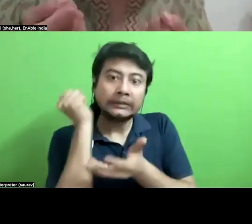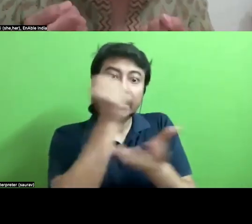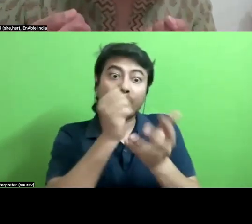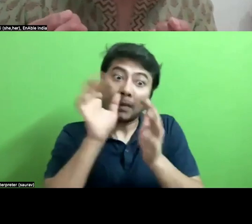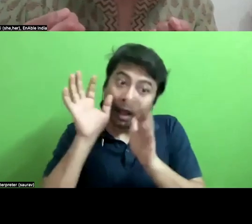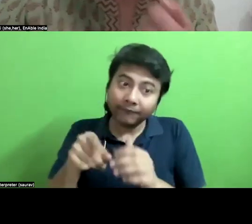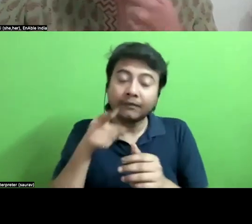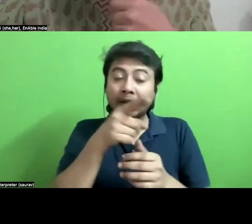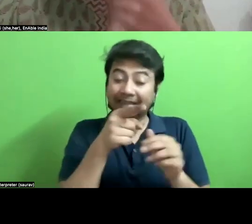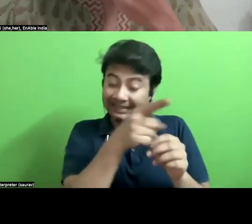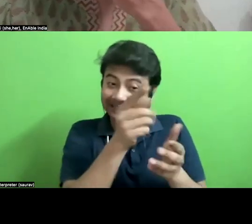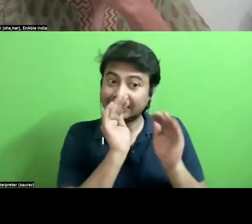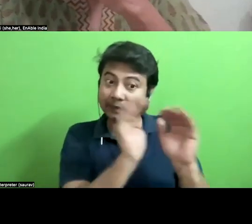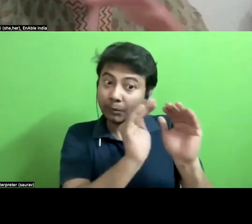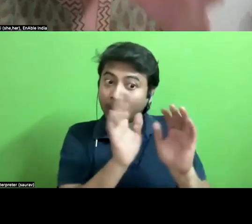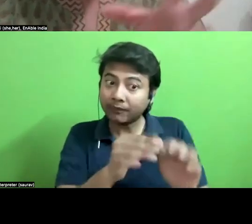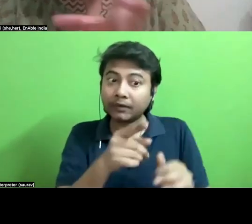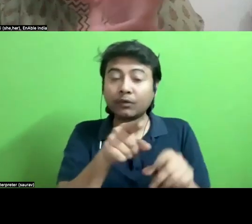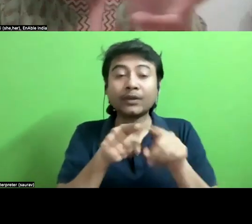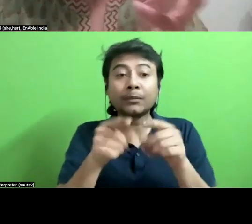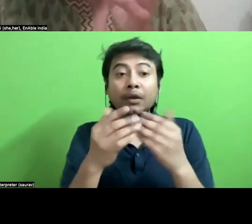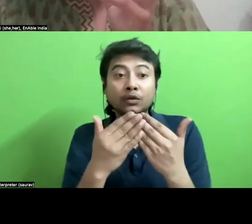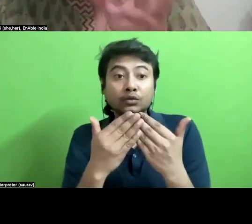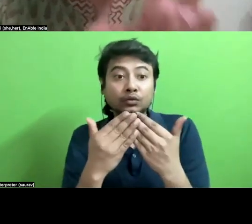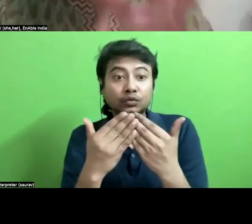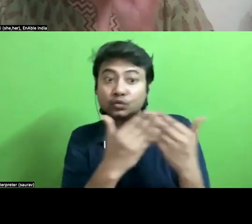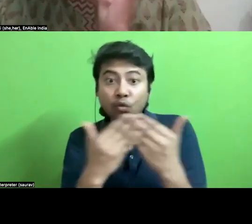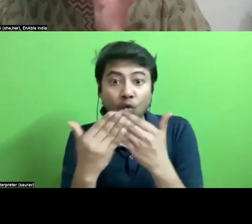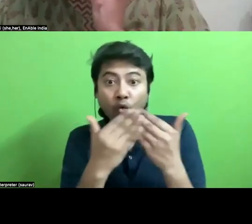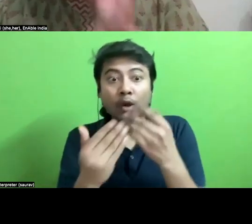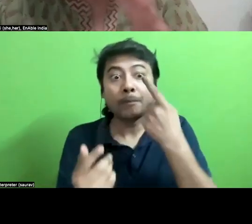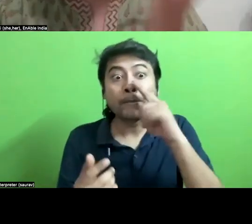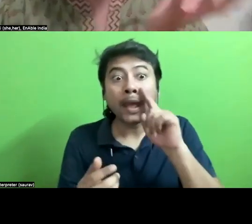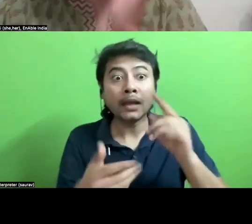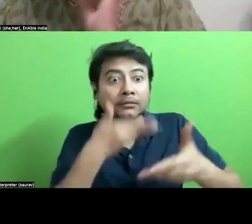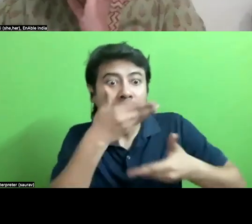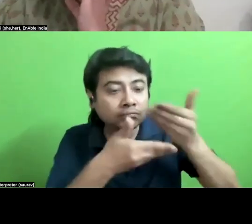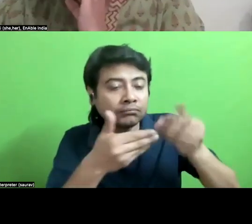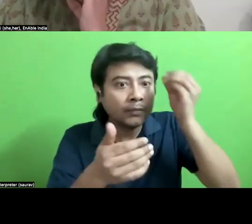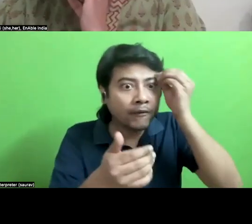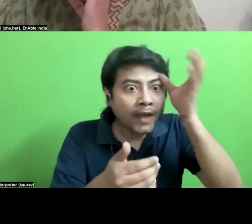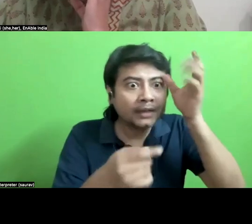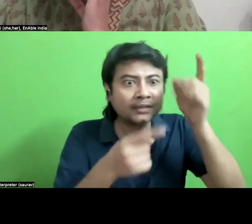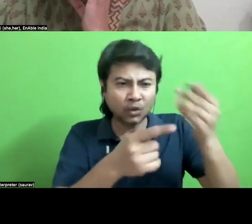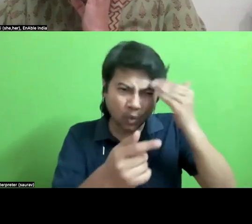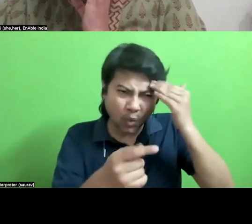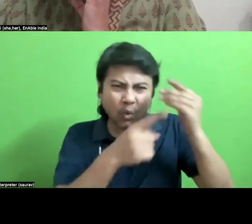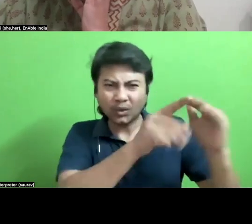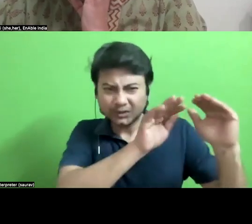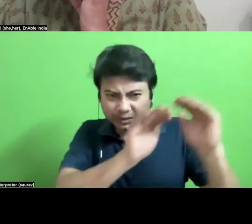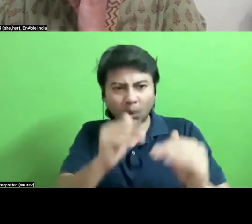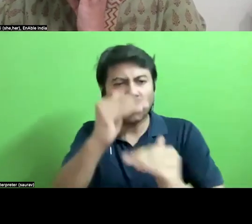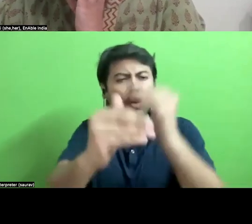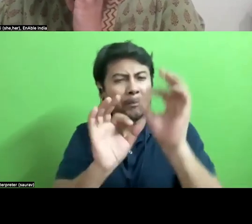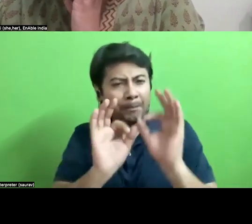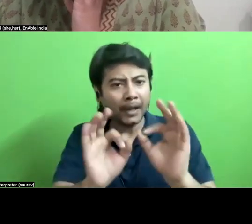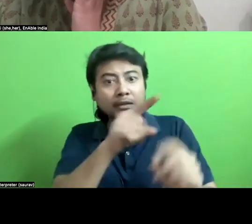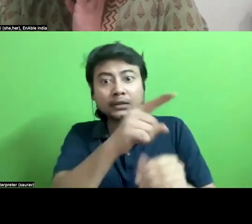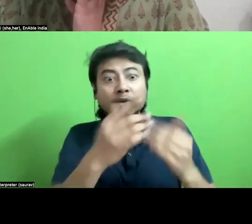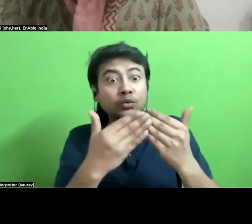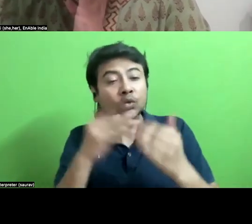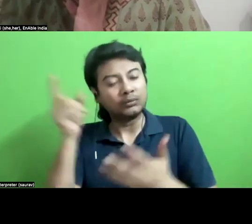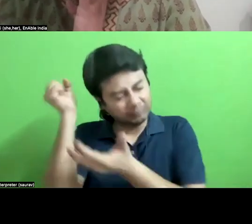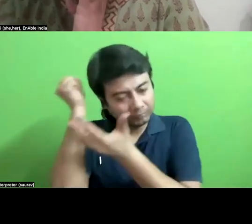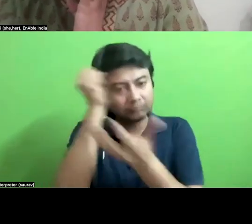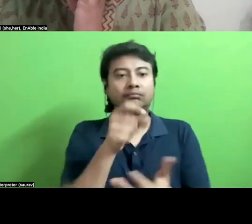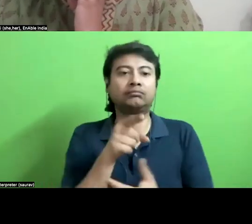solvers, that's a better school, right? So this is my suggestion from a systems thinking perspective. I want to take